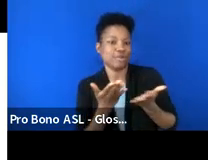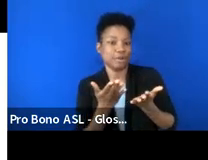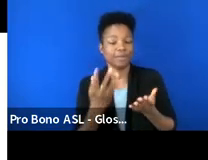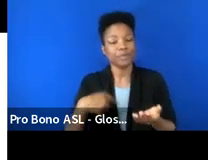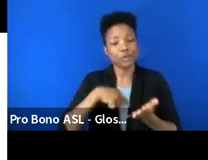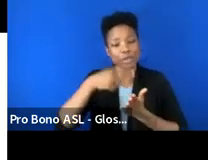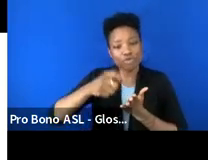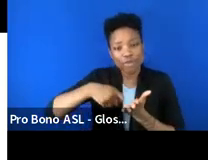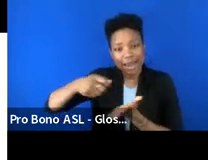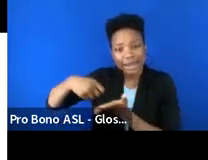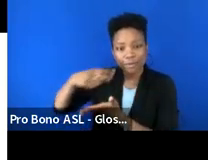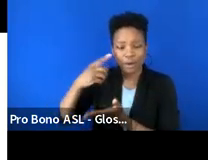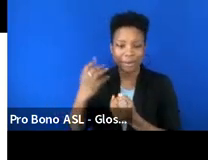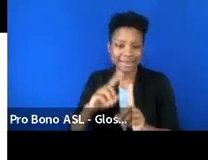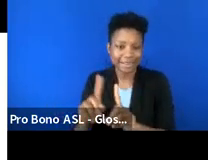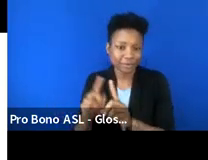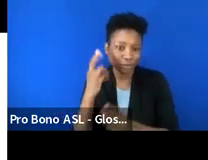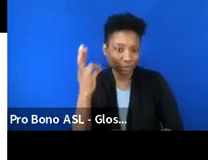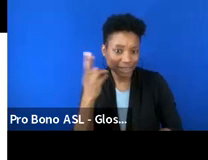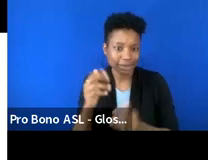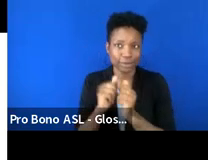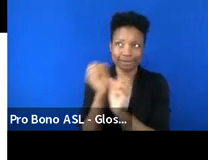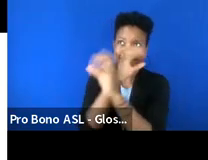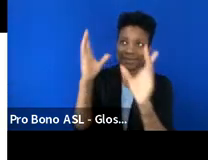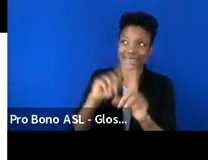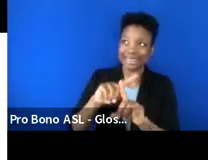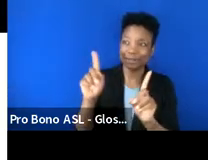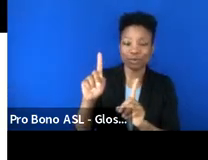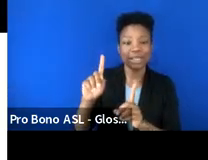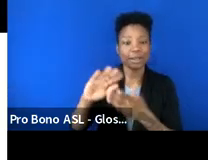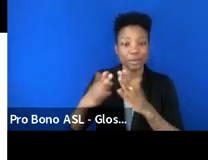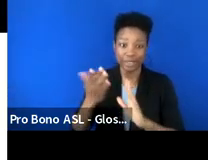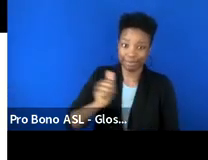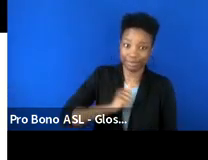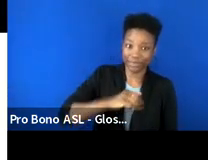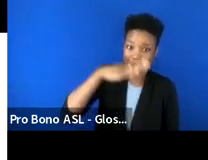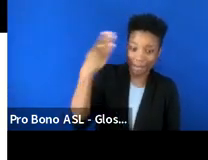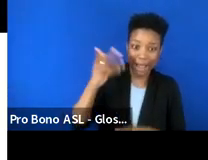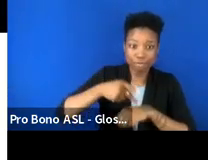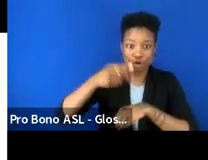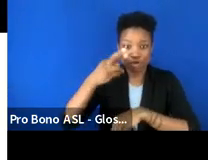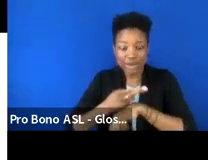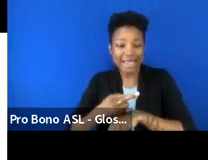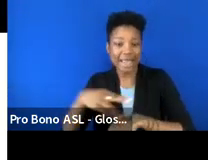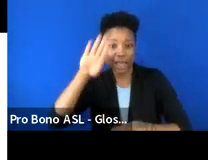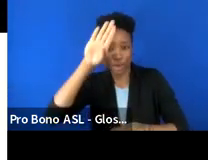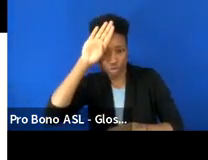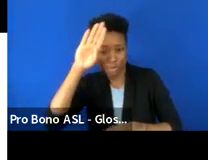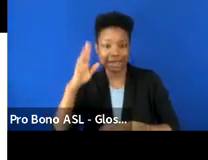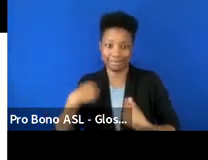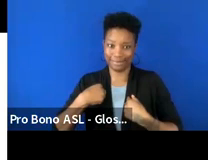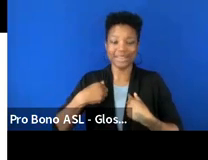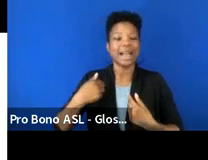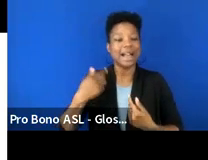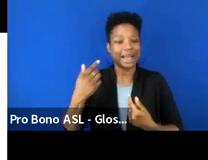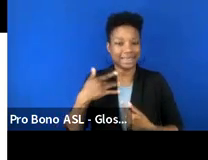in mind. I know for me, somebody who's, you know, Black, Puerto Rican, and Cuban, I'm always writing with my people in mind. But who's that people for you? Maybe